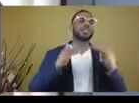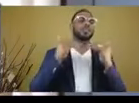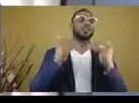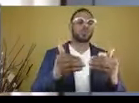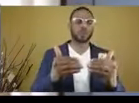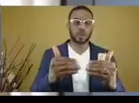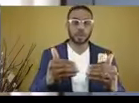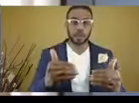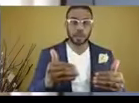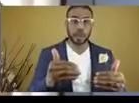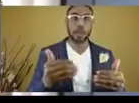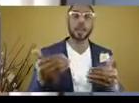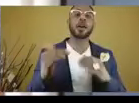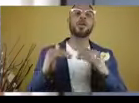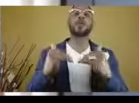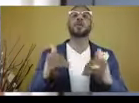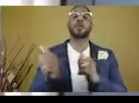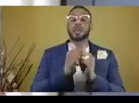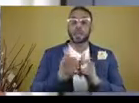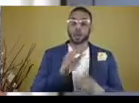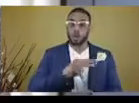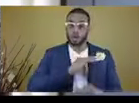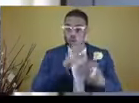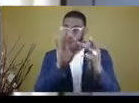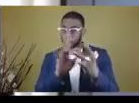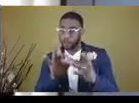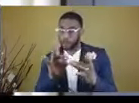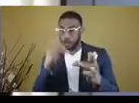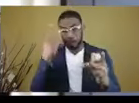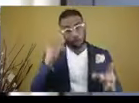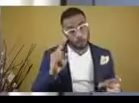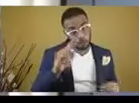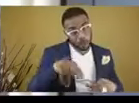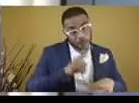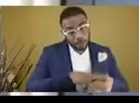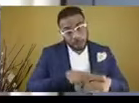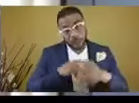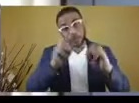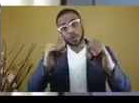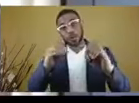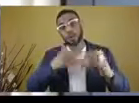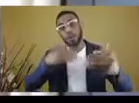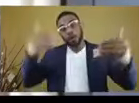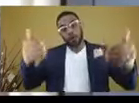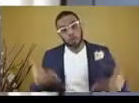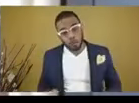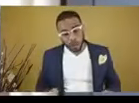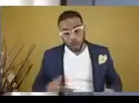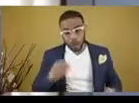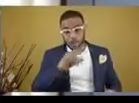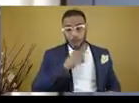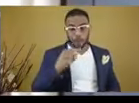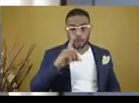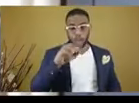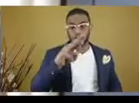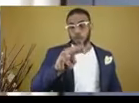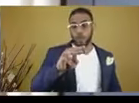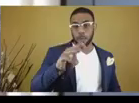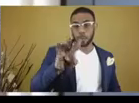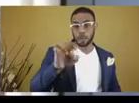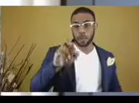Forge Together, a Moral Message for the Nation. So please welcome Bishop William Barber,